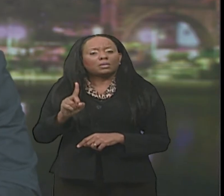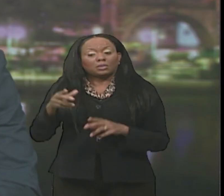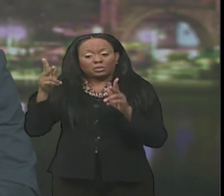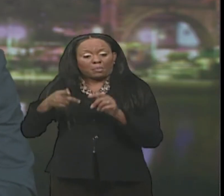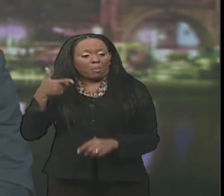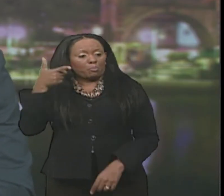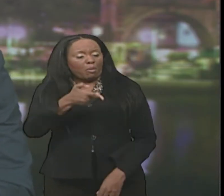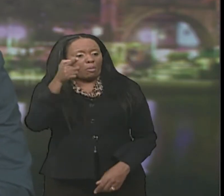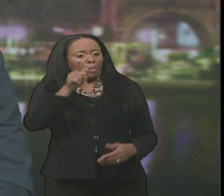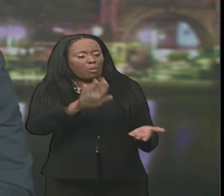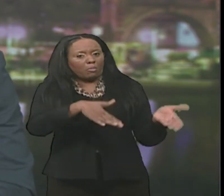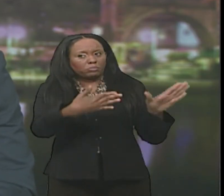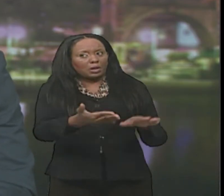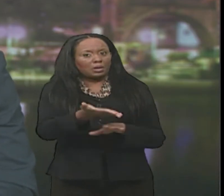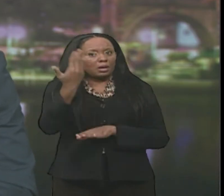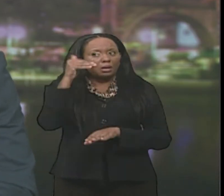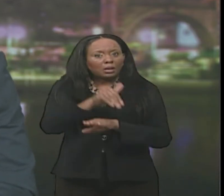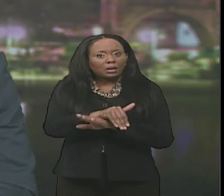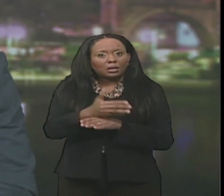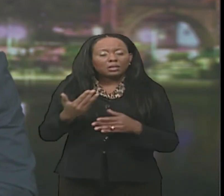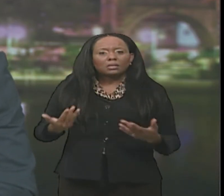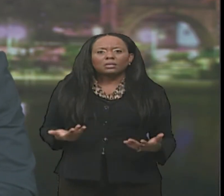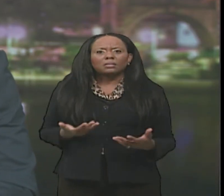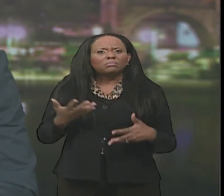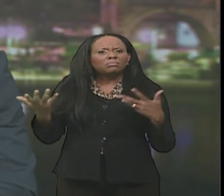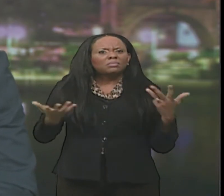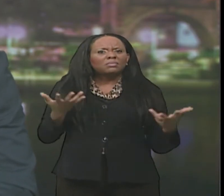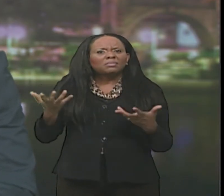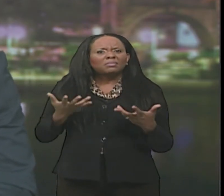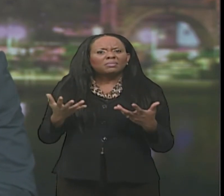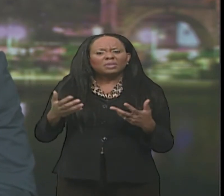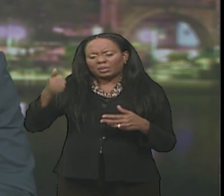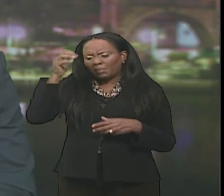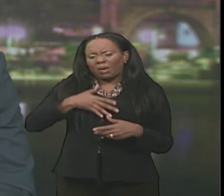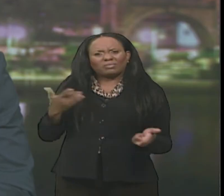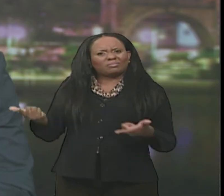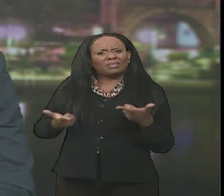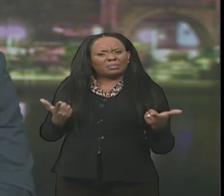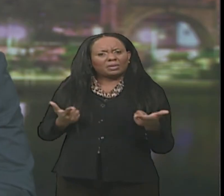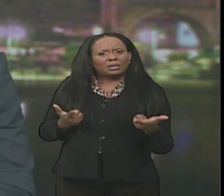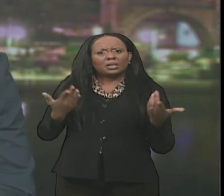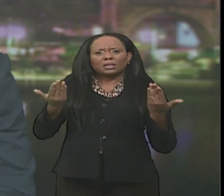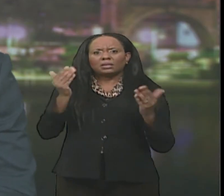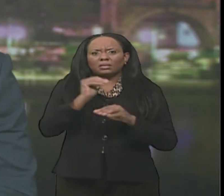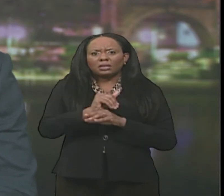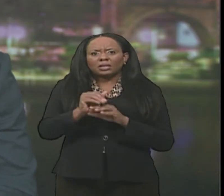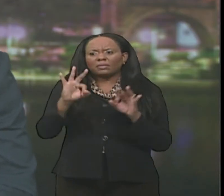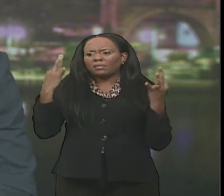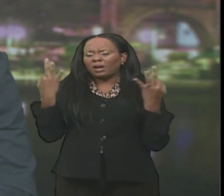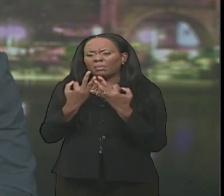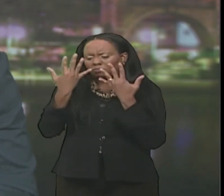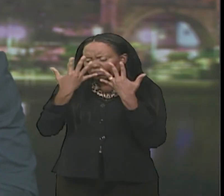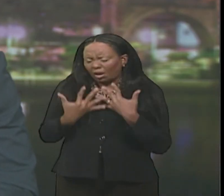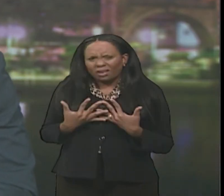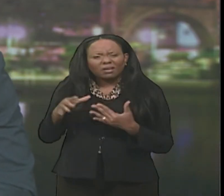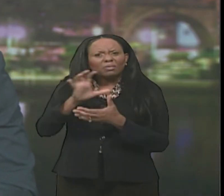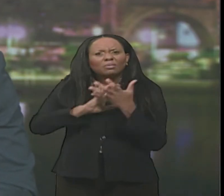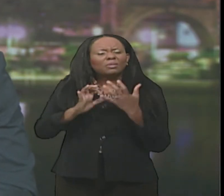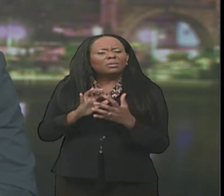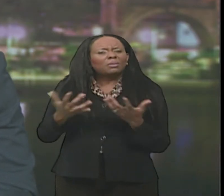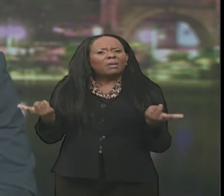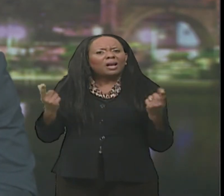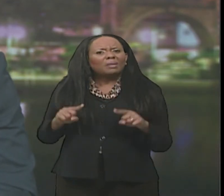his home in the St. Matthias housing area last night. Tonight, friends and family are sad and confused. Kareem Smith has